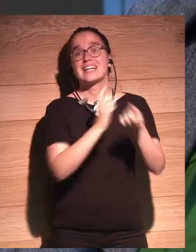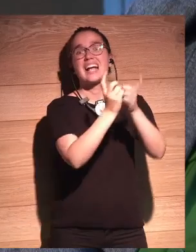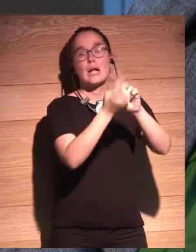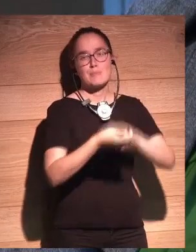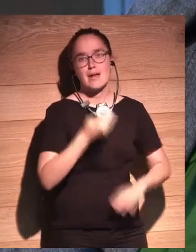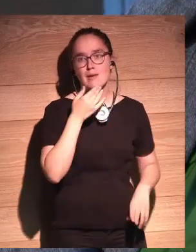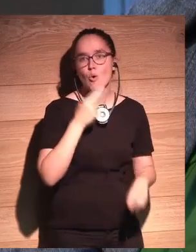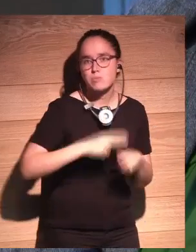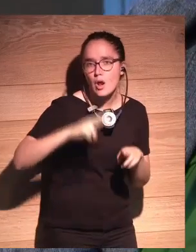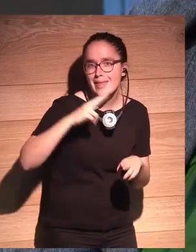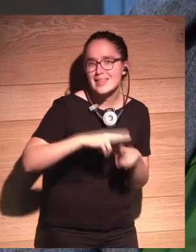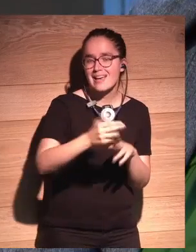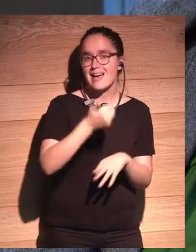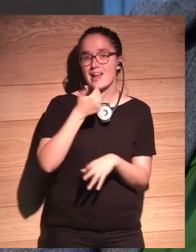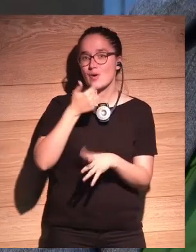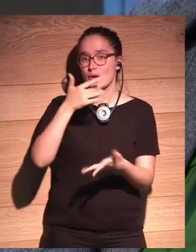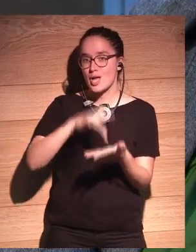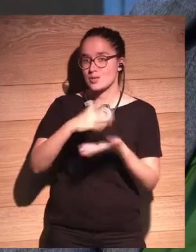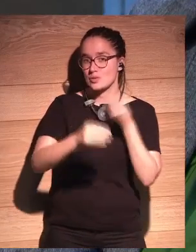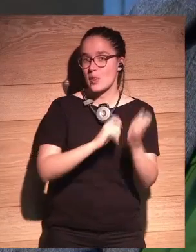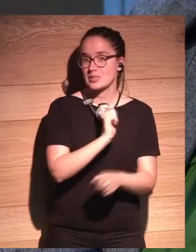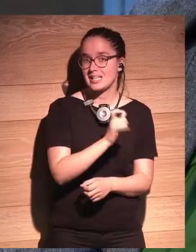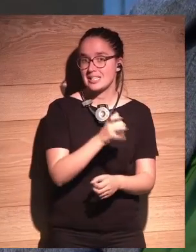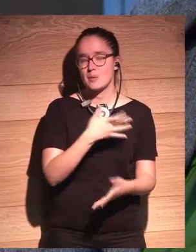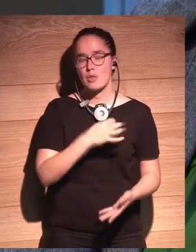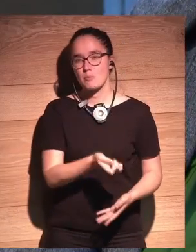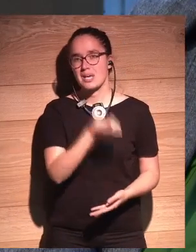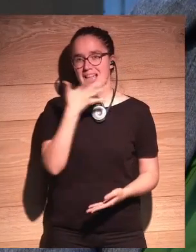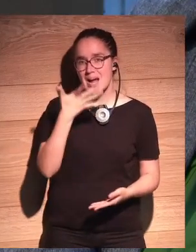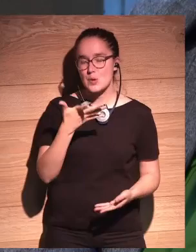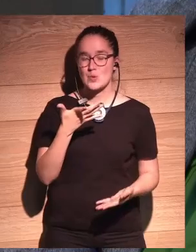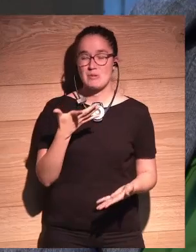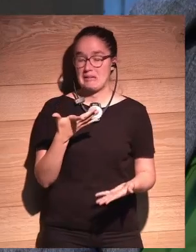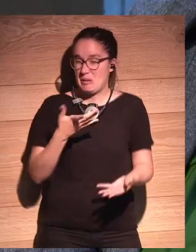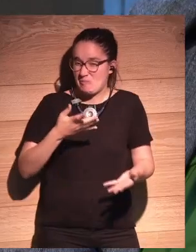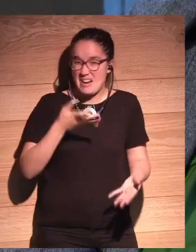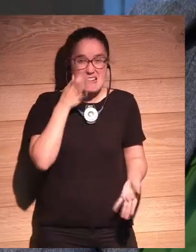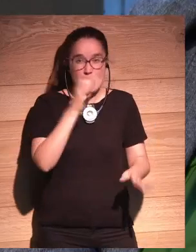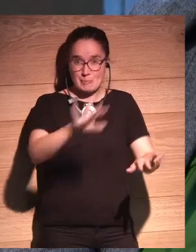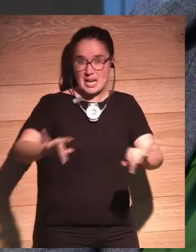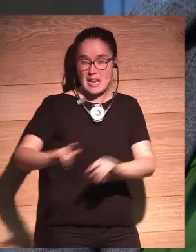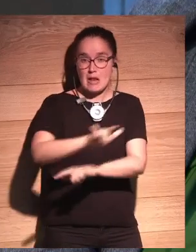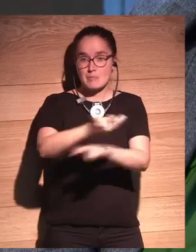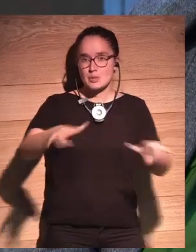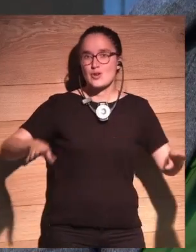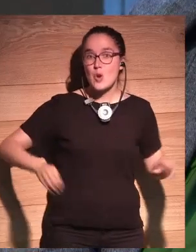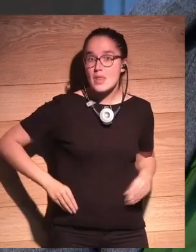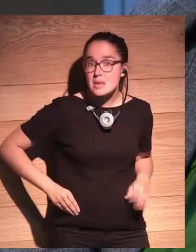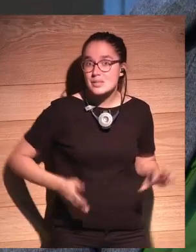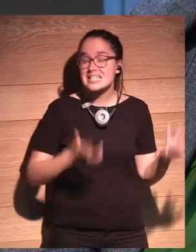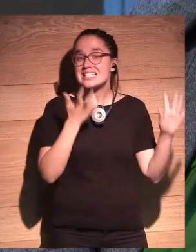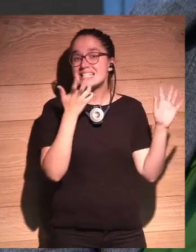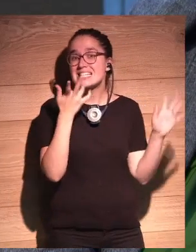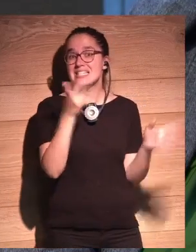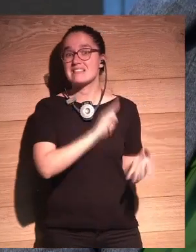or more inconvenient or whatever, people are willing to accept it if they have that sense of urgency. And that was one